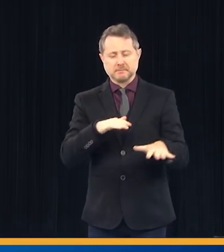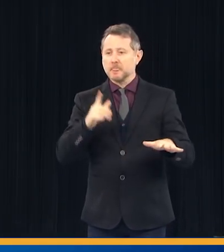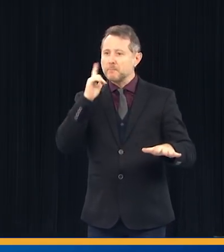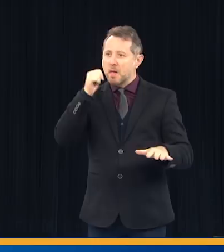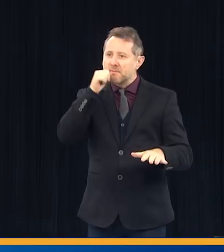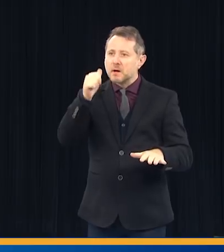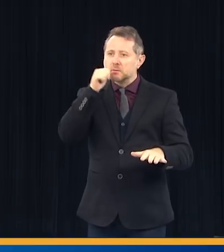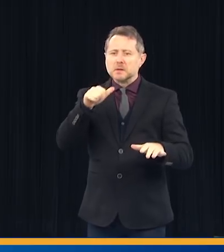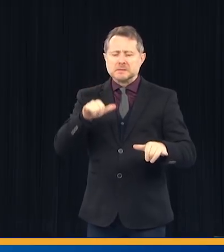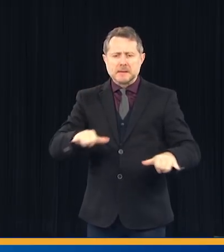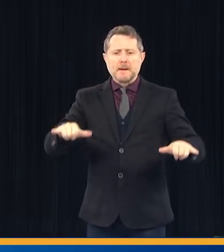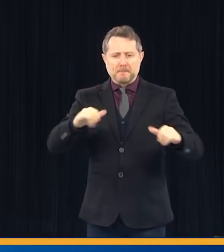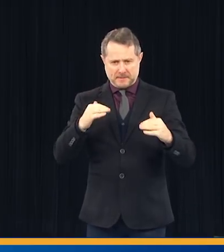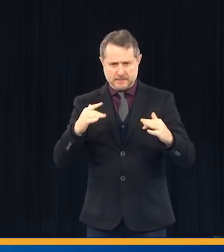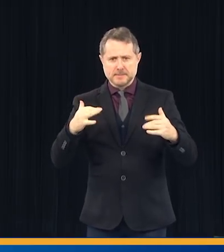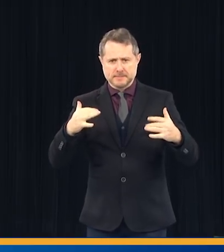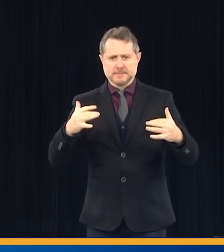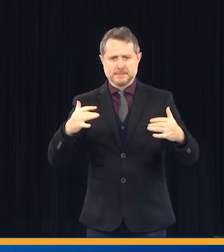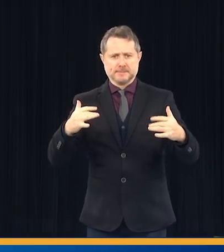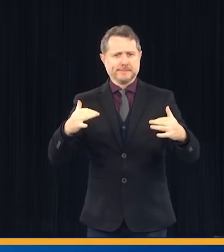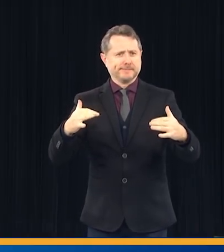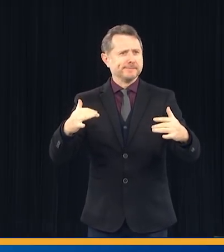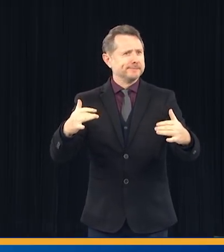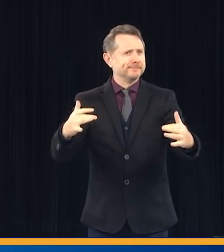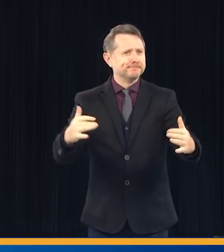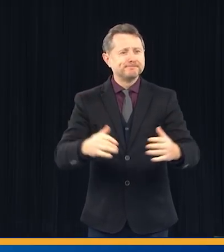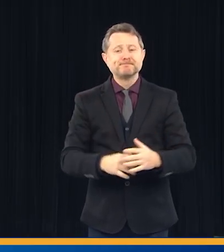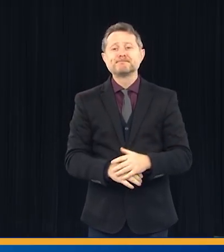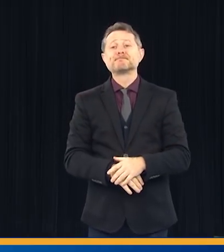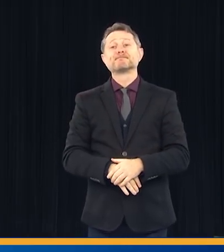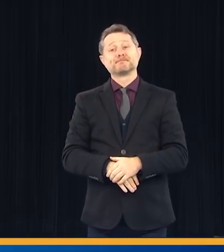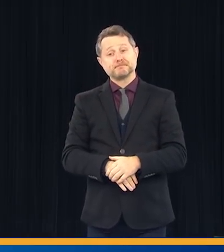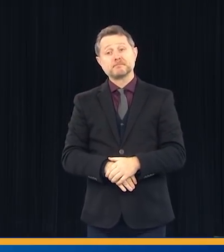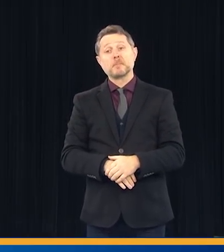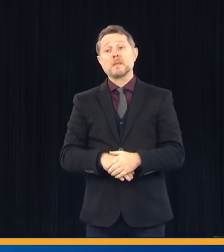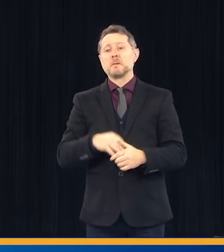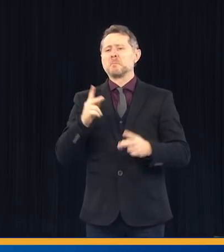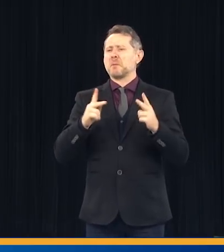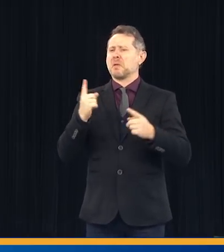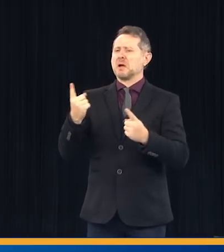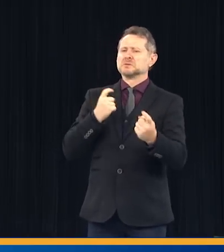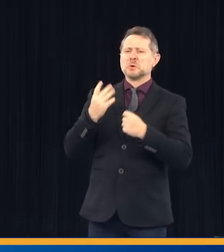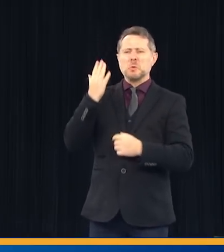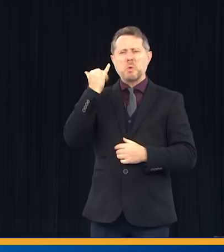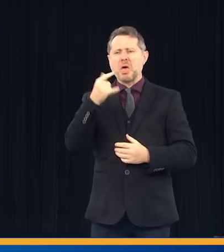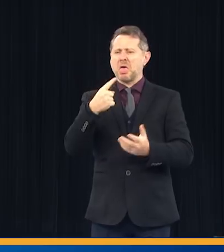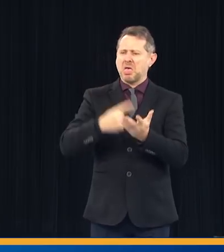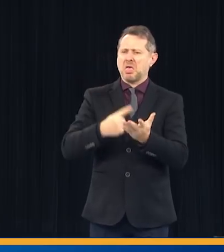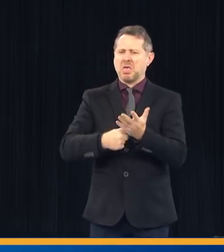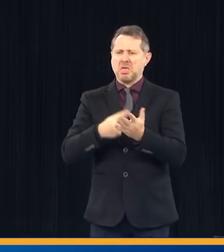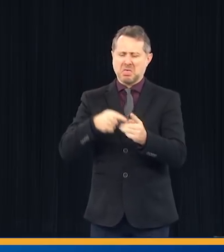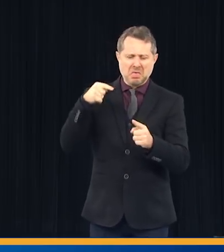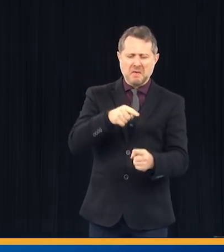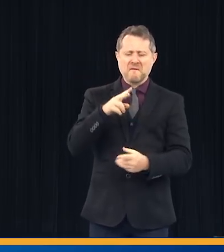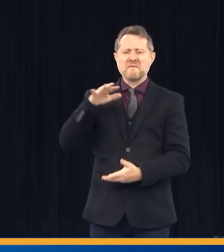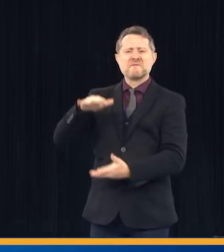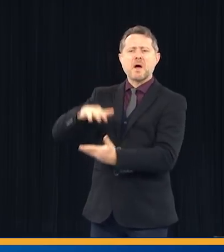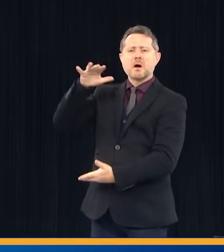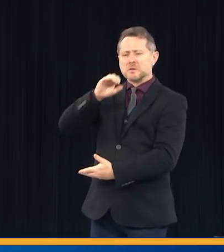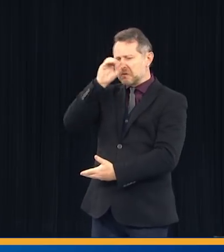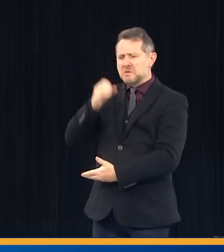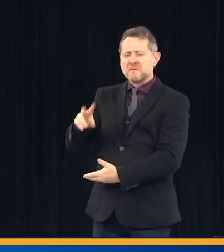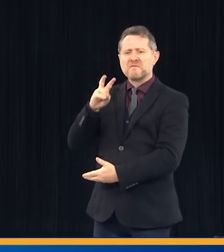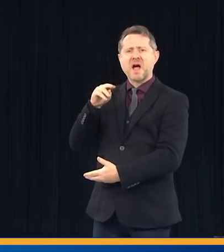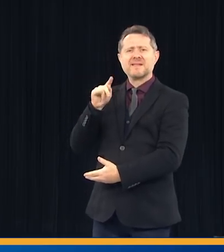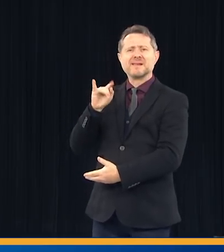A lot of people ask me, why is there so much talk about ventilators? I never heard about a ventilator before. You're not alone. I never